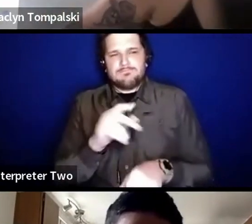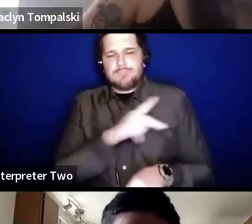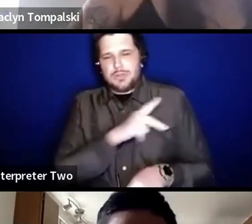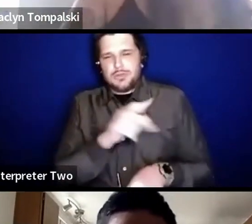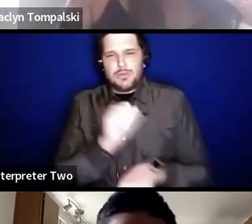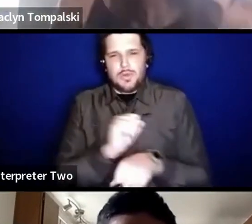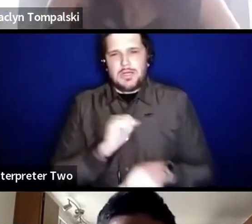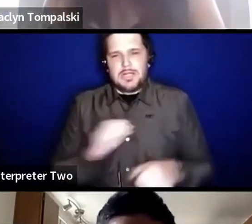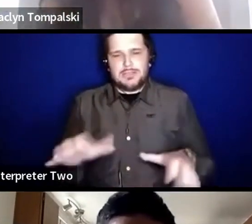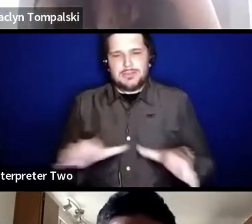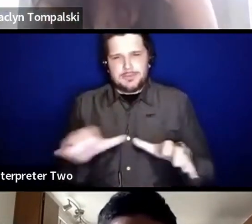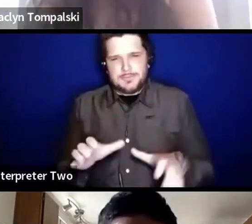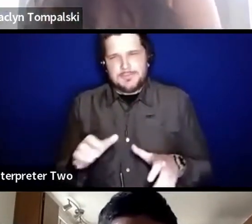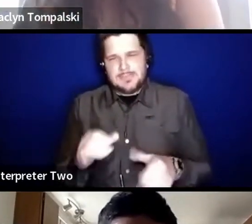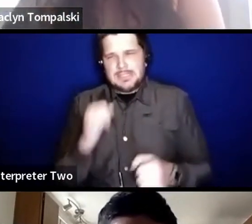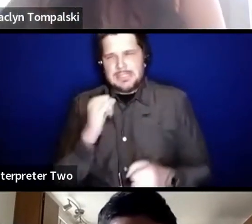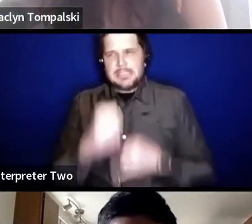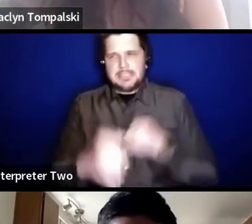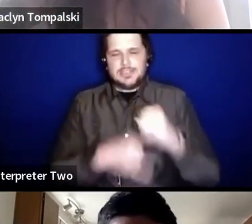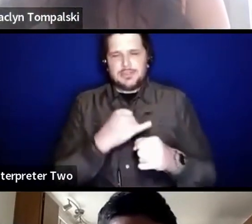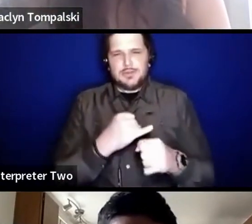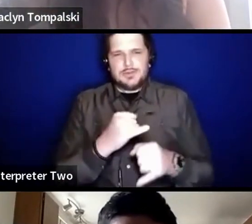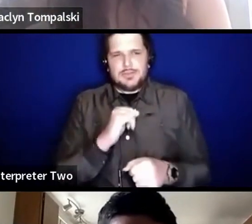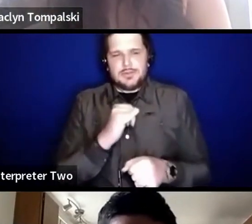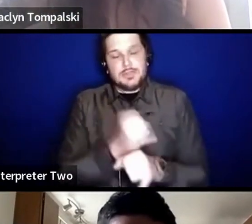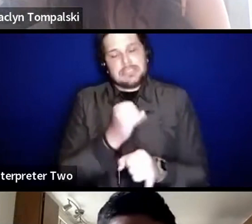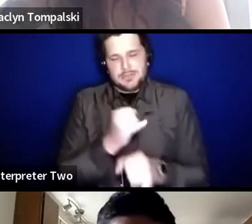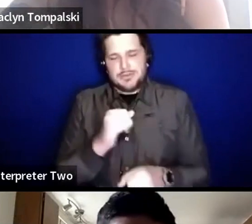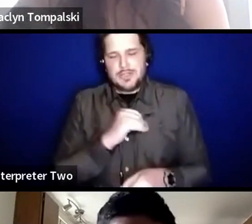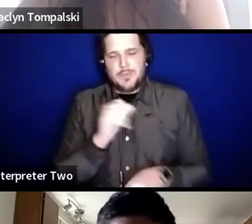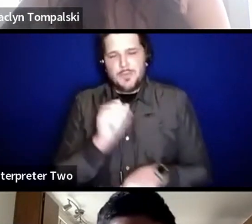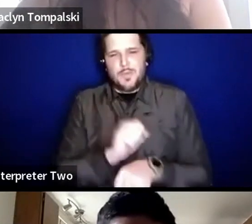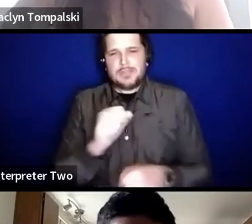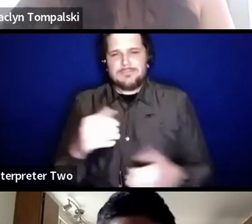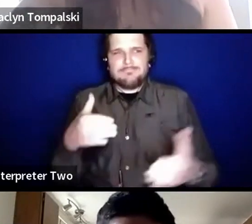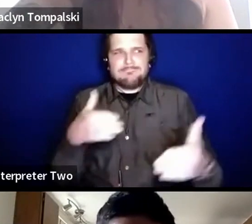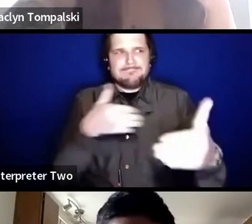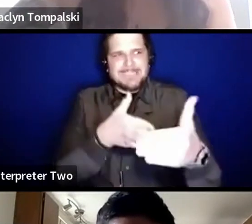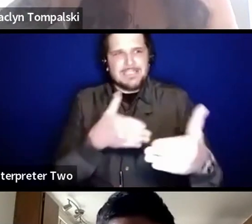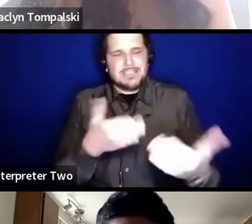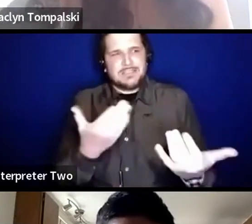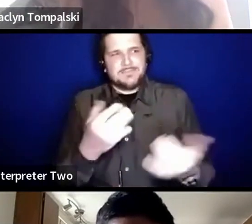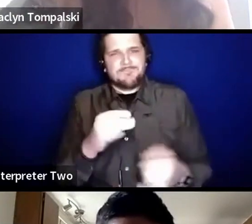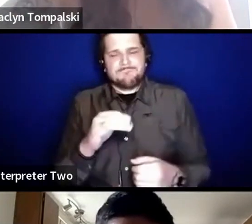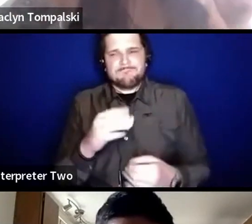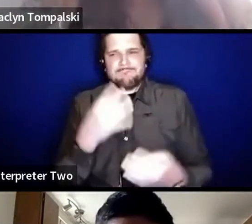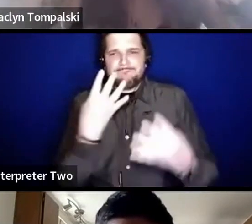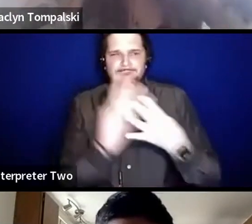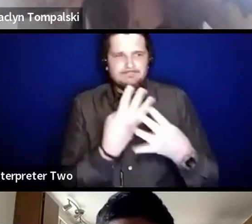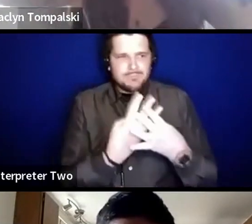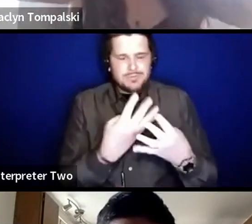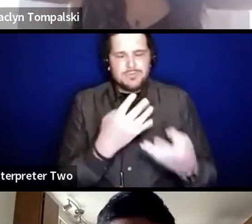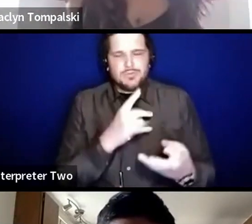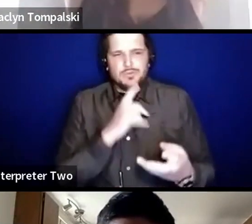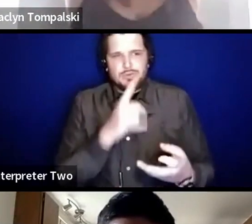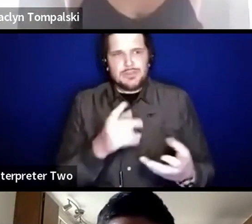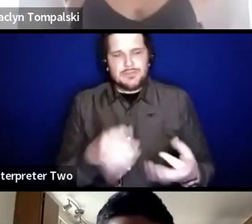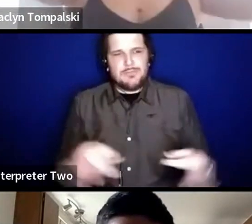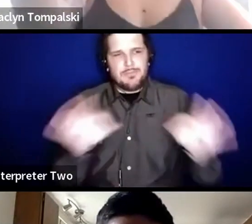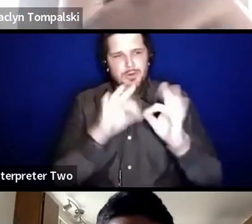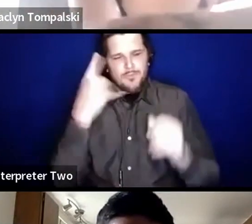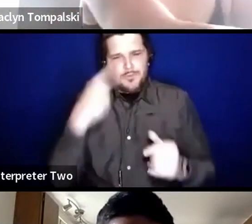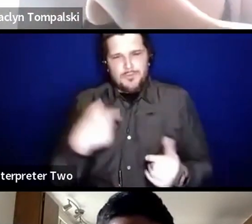And institutions that I'm working against are very much incarceration is quite close to home for me for a